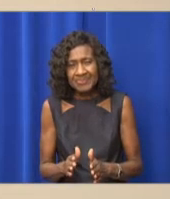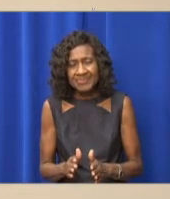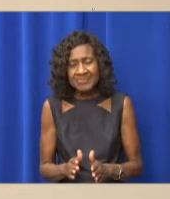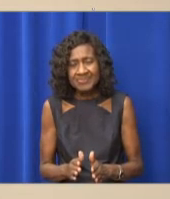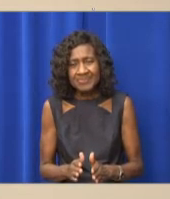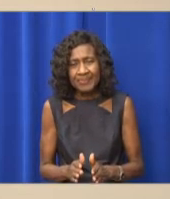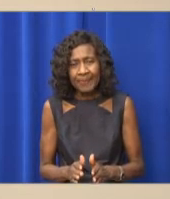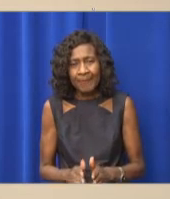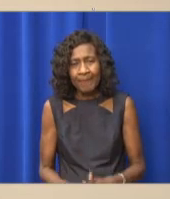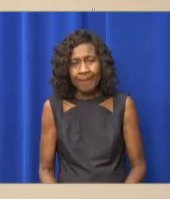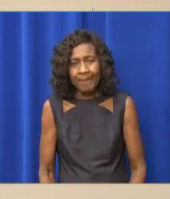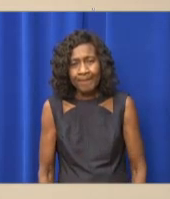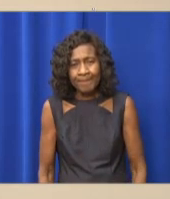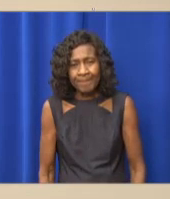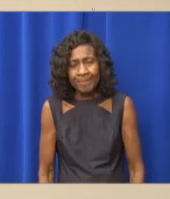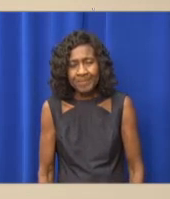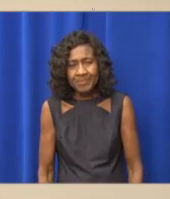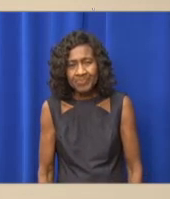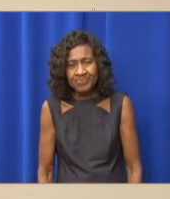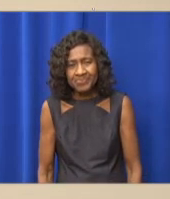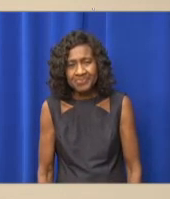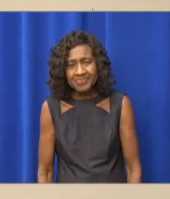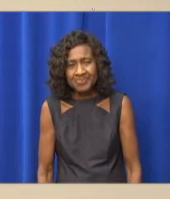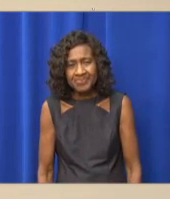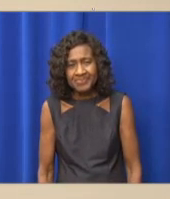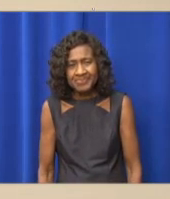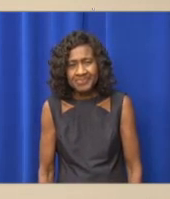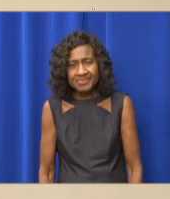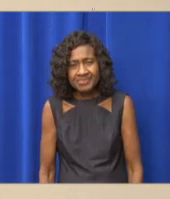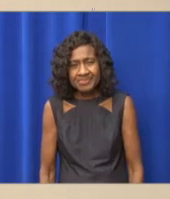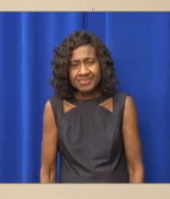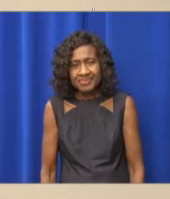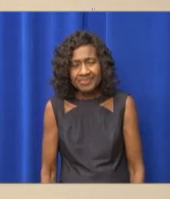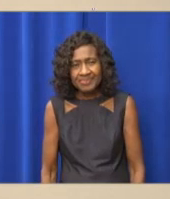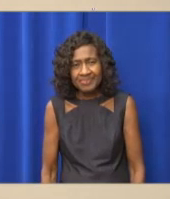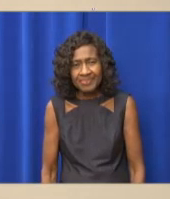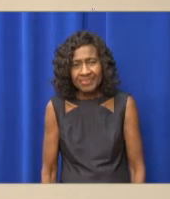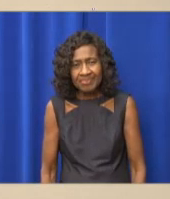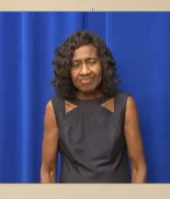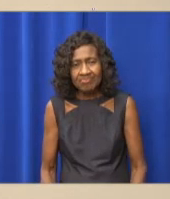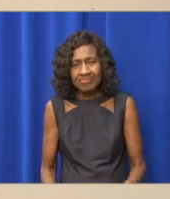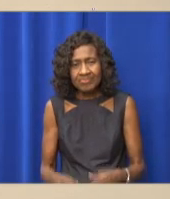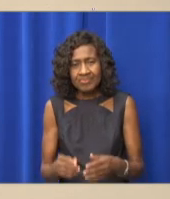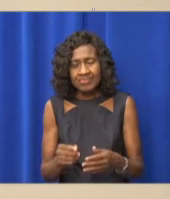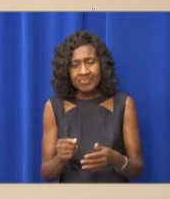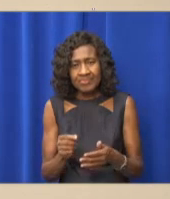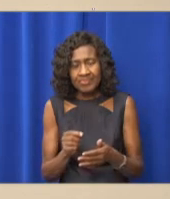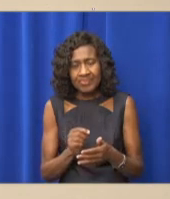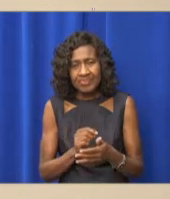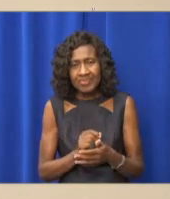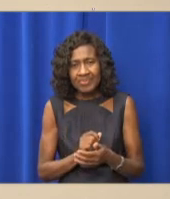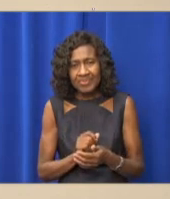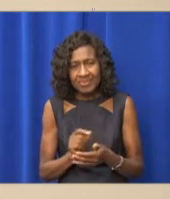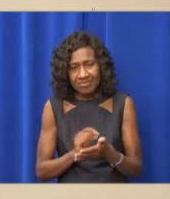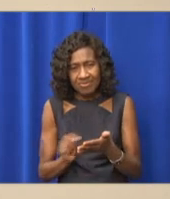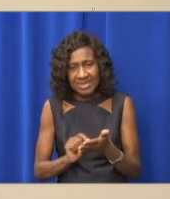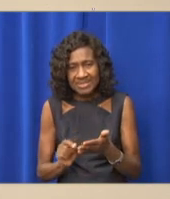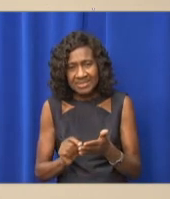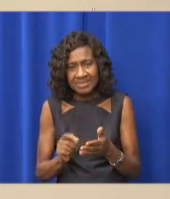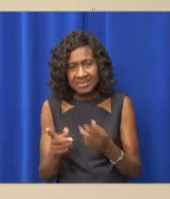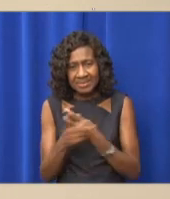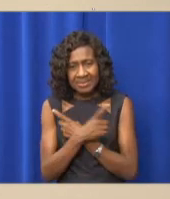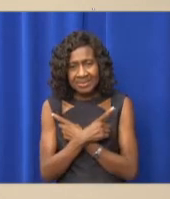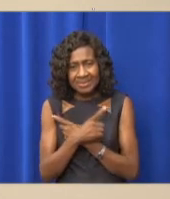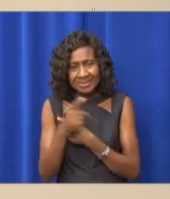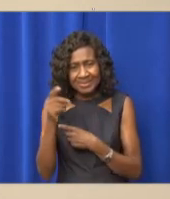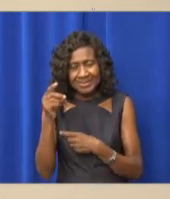attorneys in these islands and has more than 900 members. It is addressed to me and the Attorney General. Dear